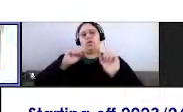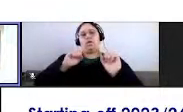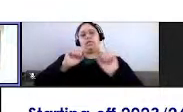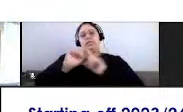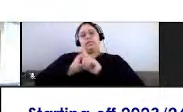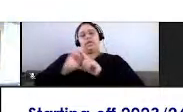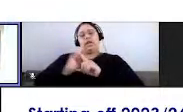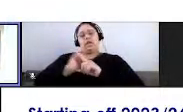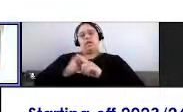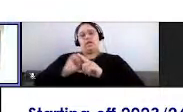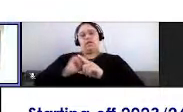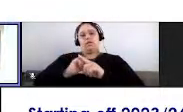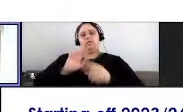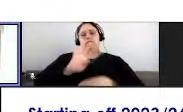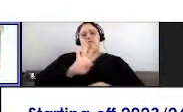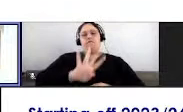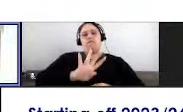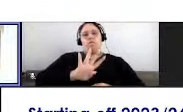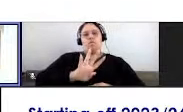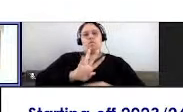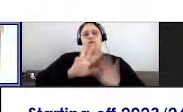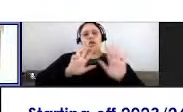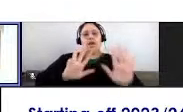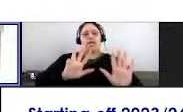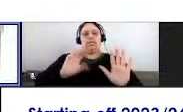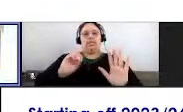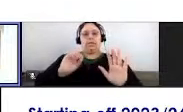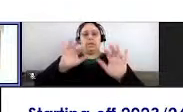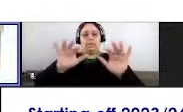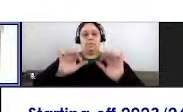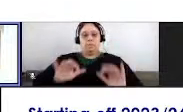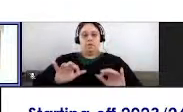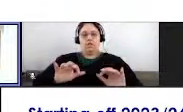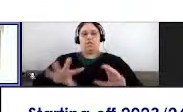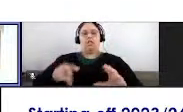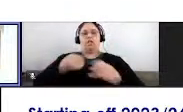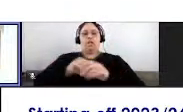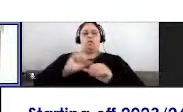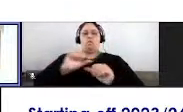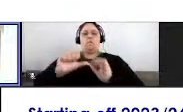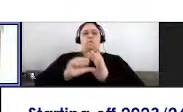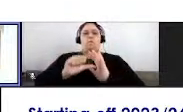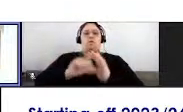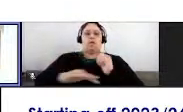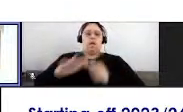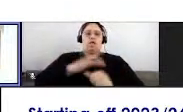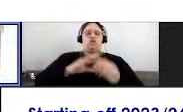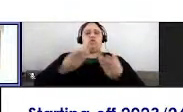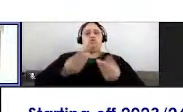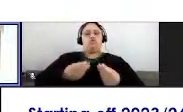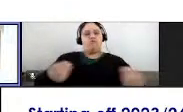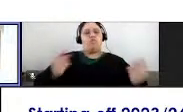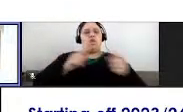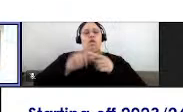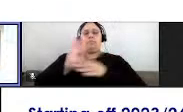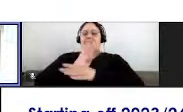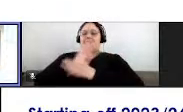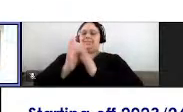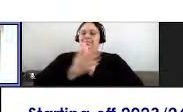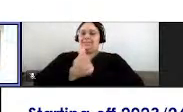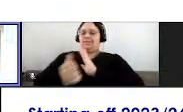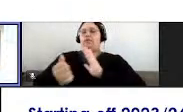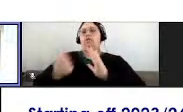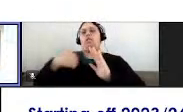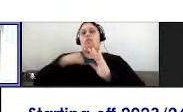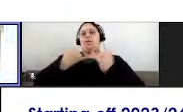train 490 persons, and it's all within key areas, so software, business skills. We